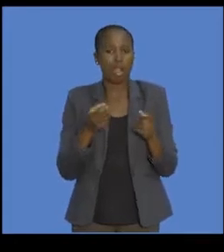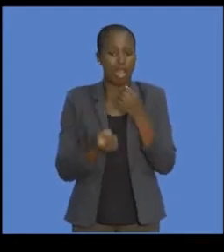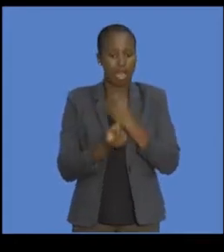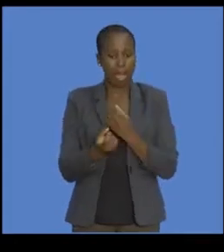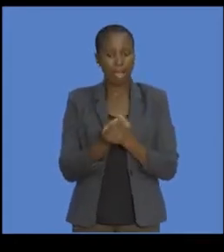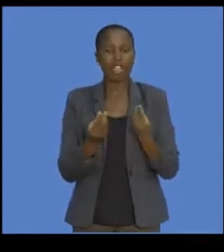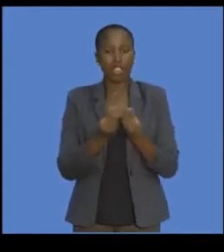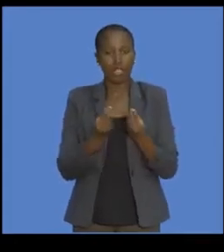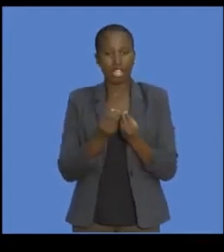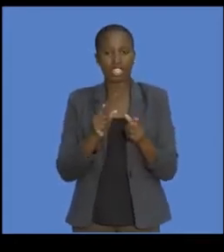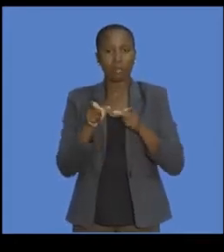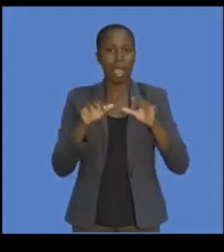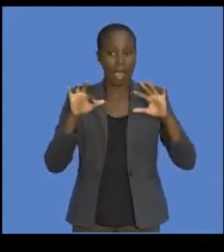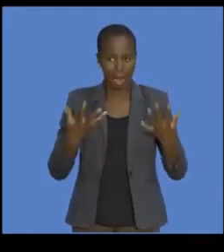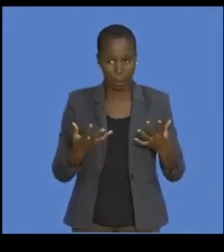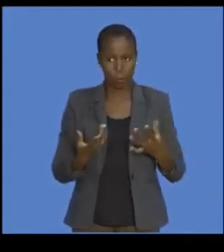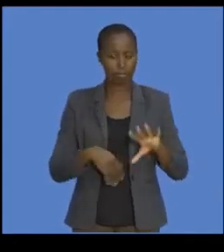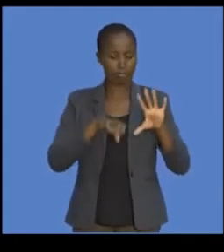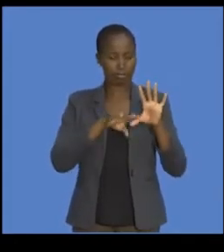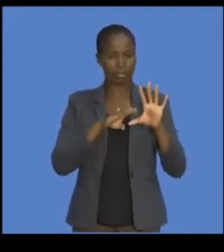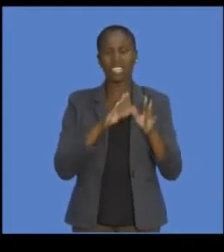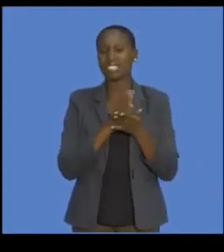things do not function within the normal range.